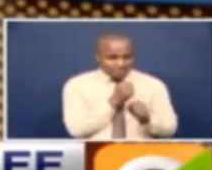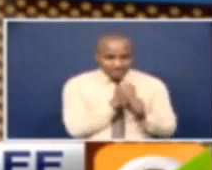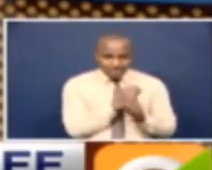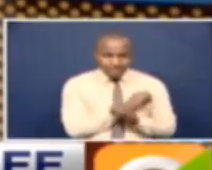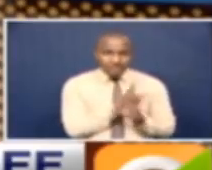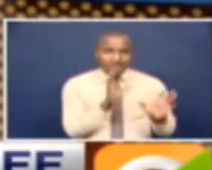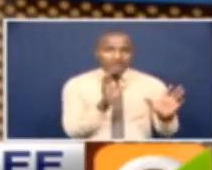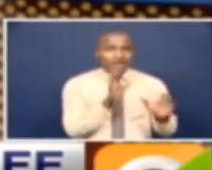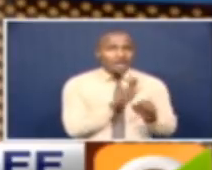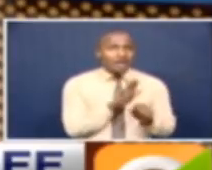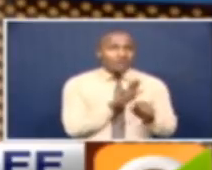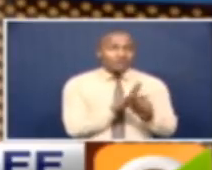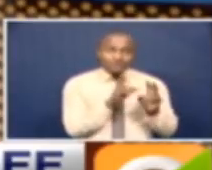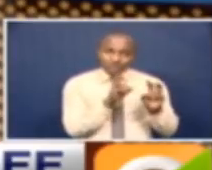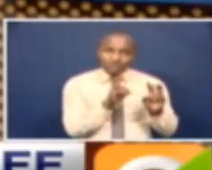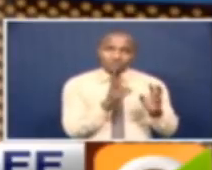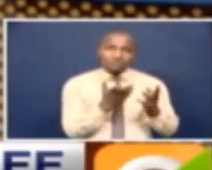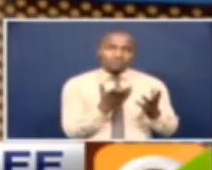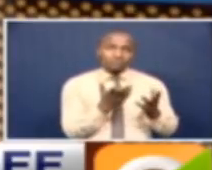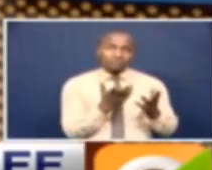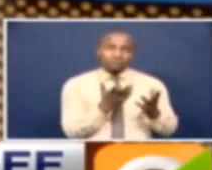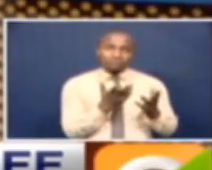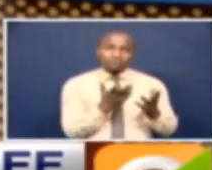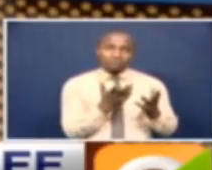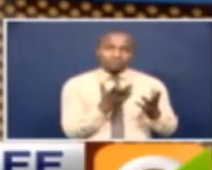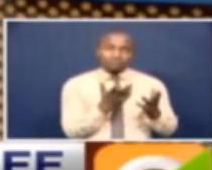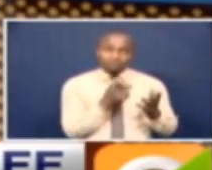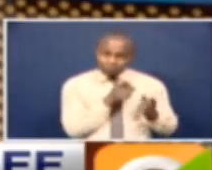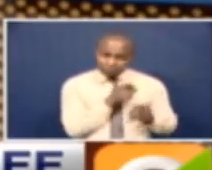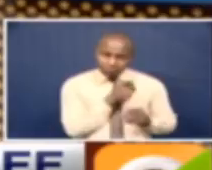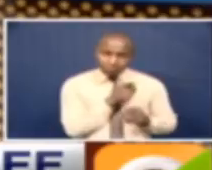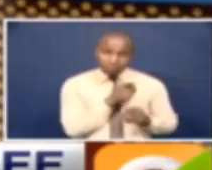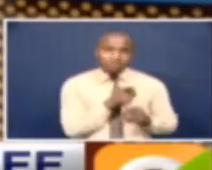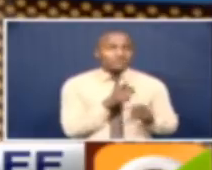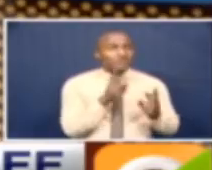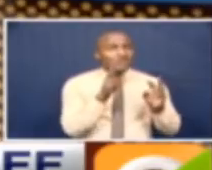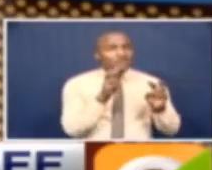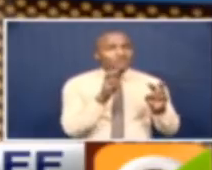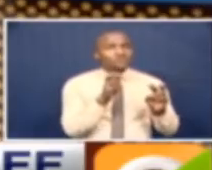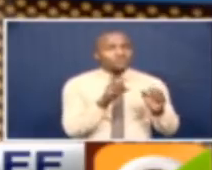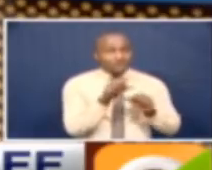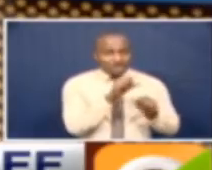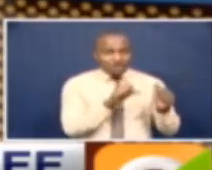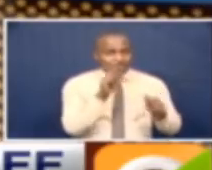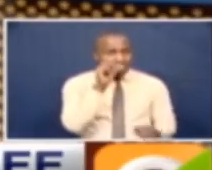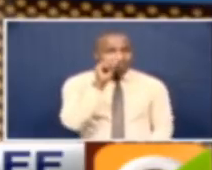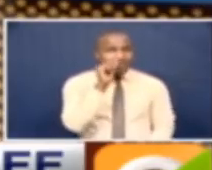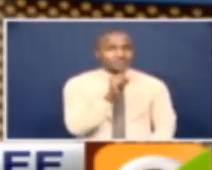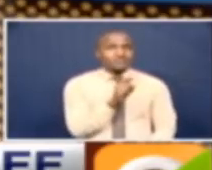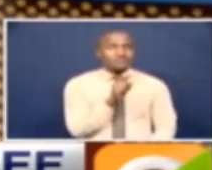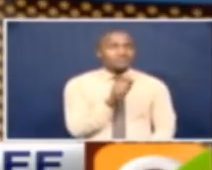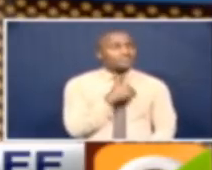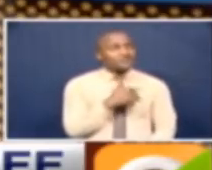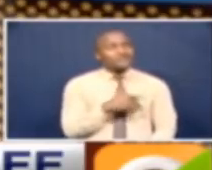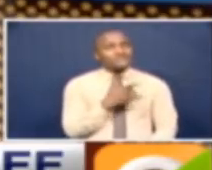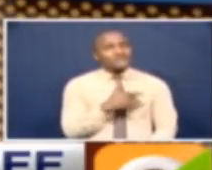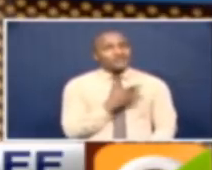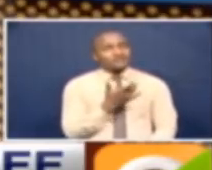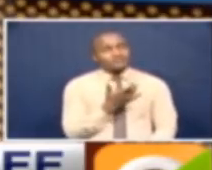of the issues that mitigated that shift were largely based on the issues around Mombasa. I had felt